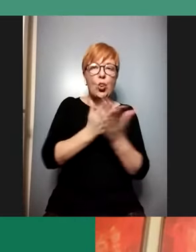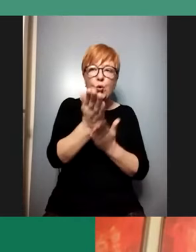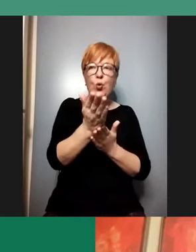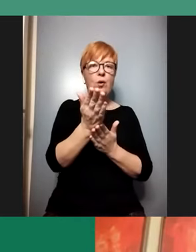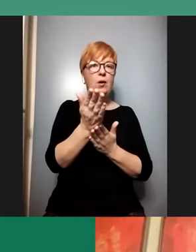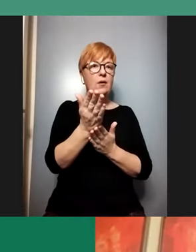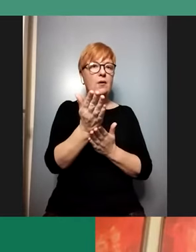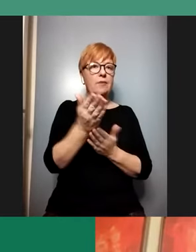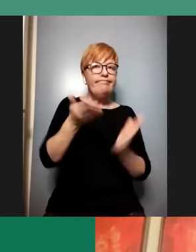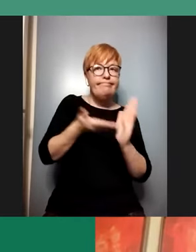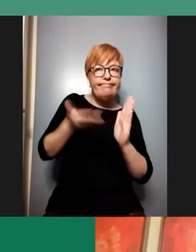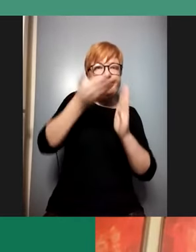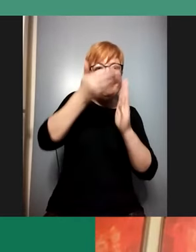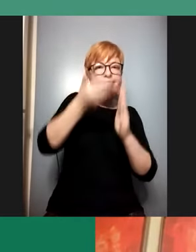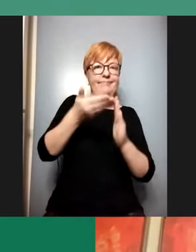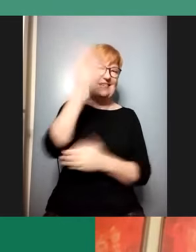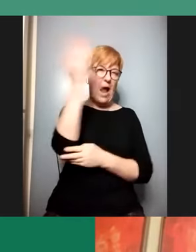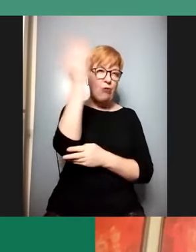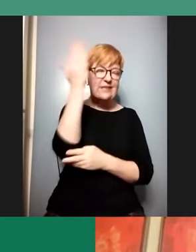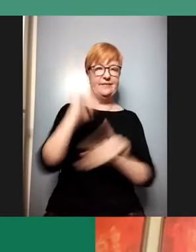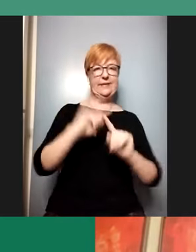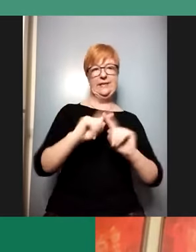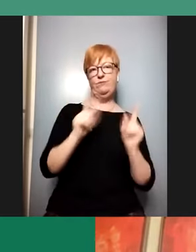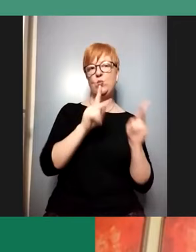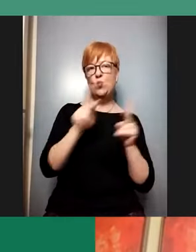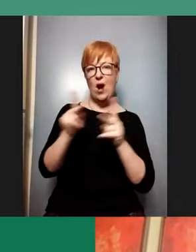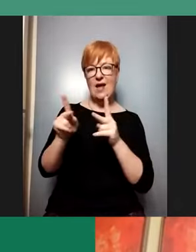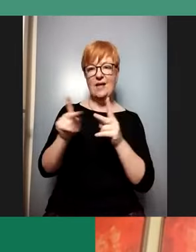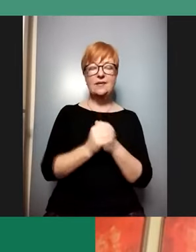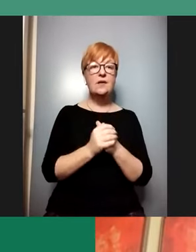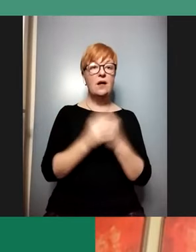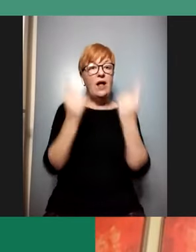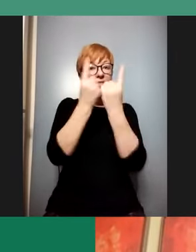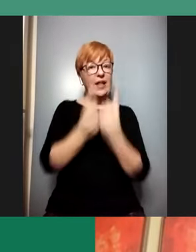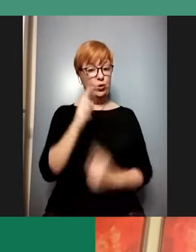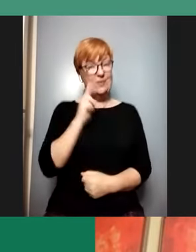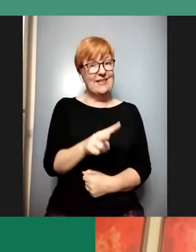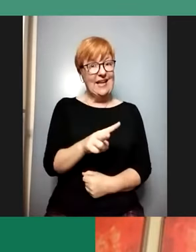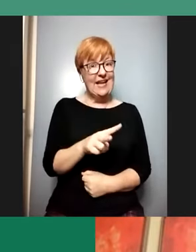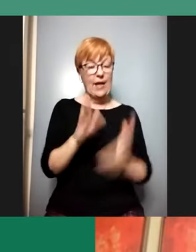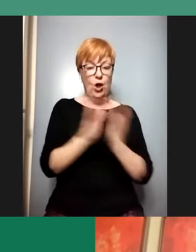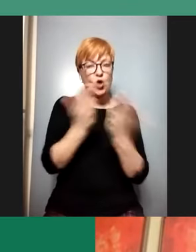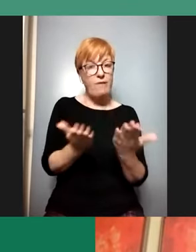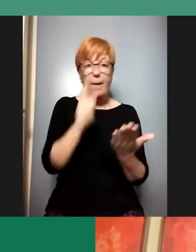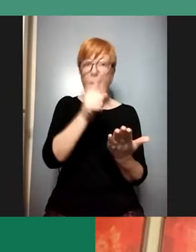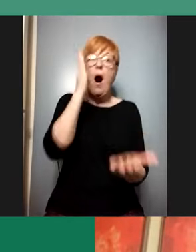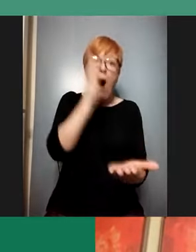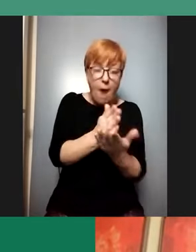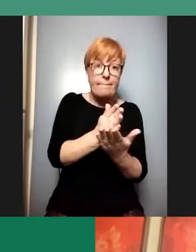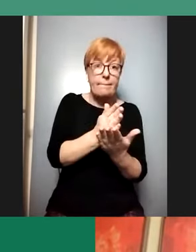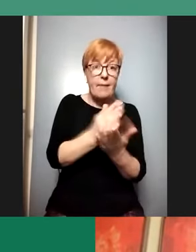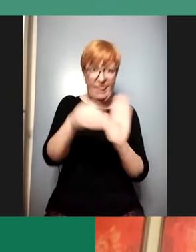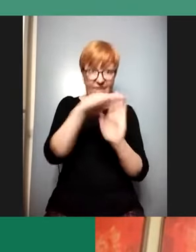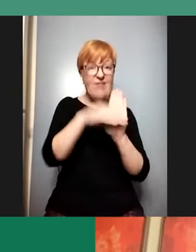know, there's narratives and, you know, there's things that you might find in a novel, but the actual facts, it's true. It's really his life. So it's a